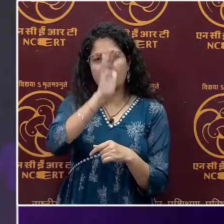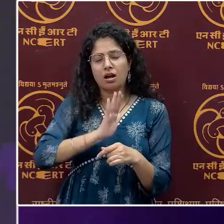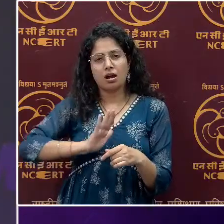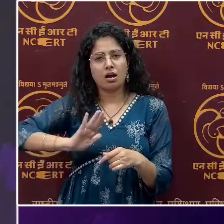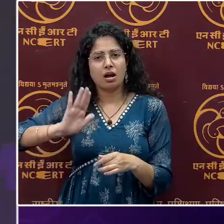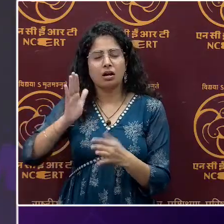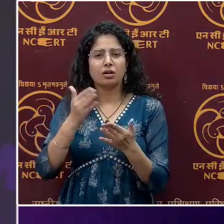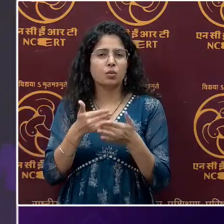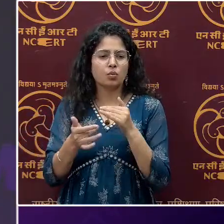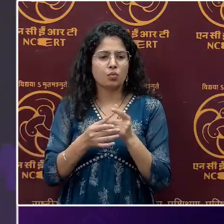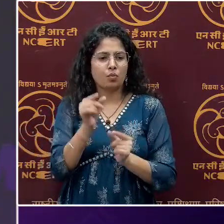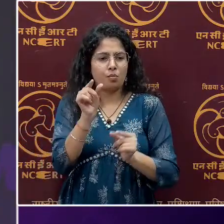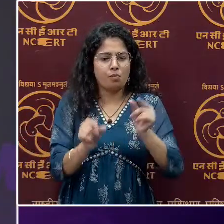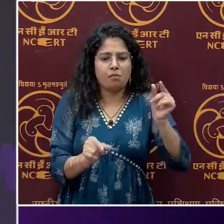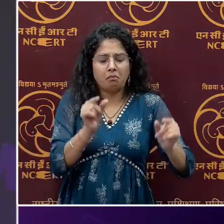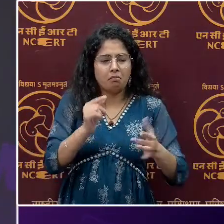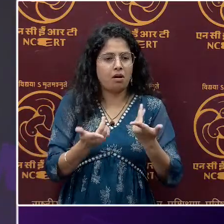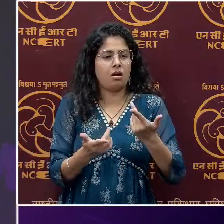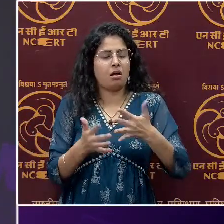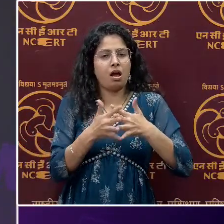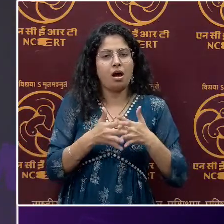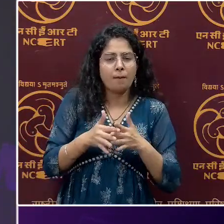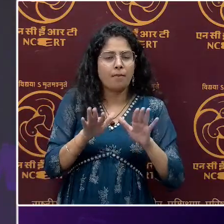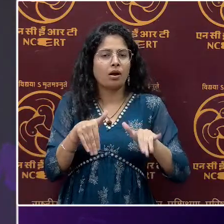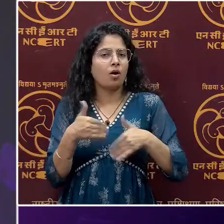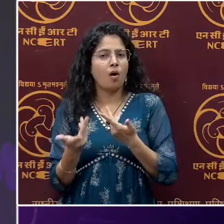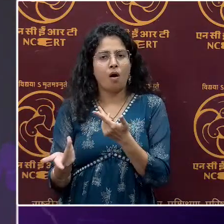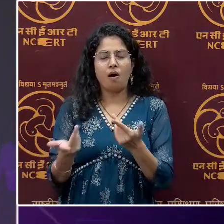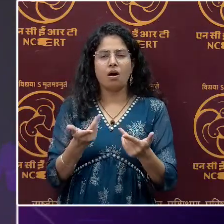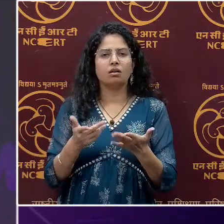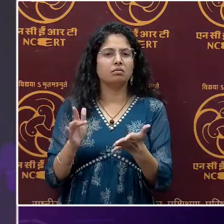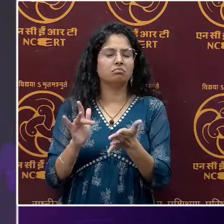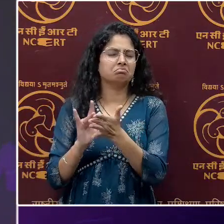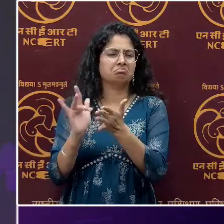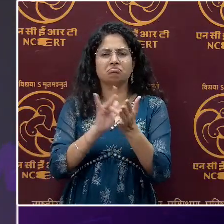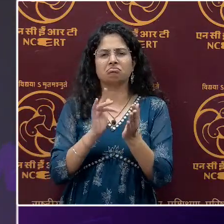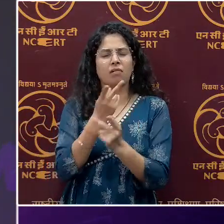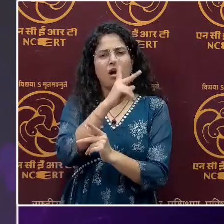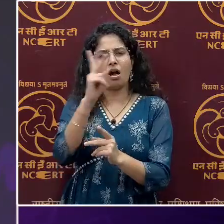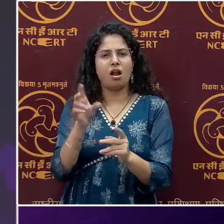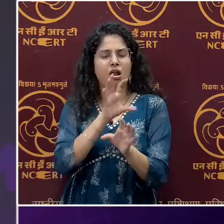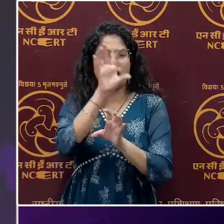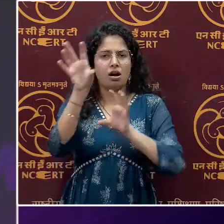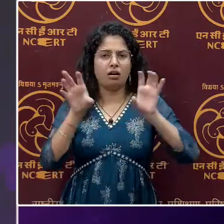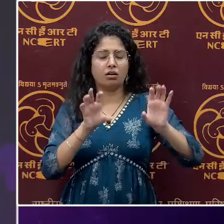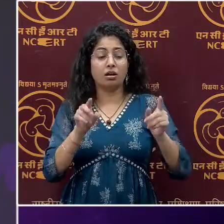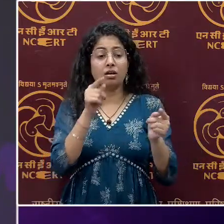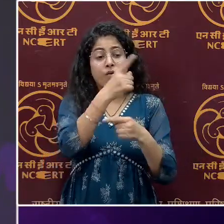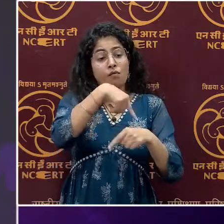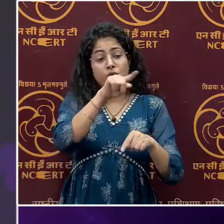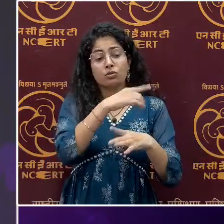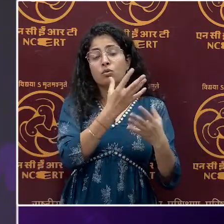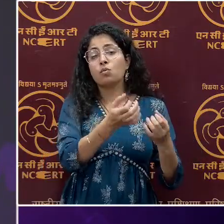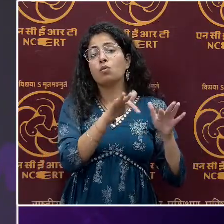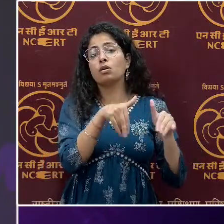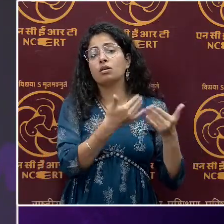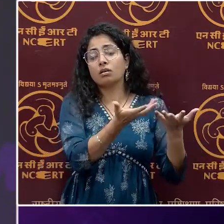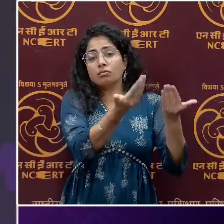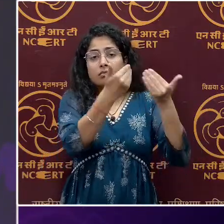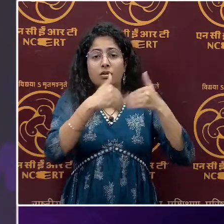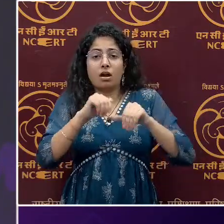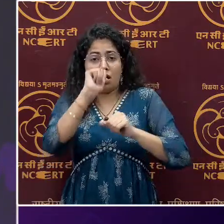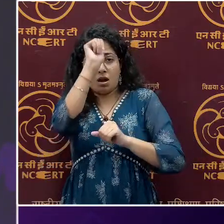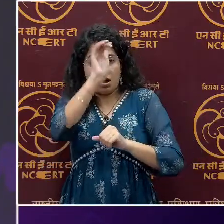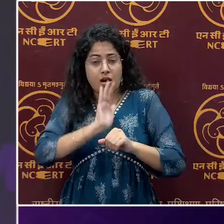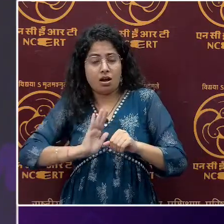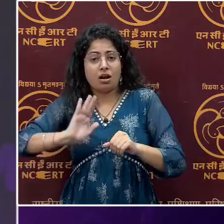other trader from America, from Western Europe, from Europe and other European countries, they wanted to come to India. Columbus actually started for India, but